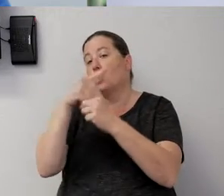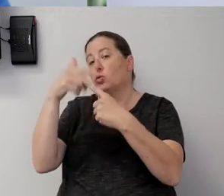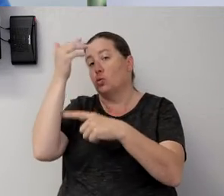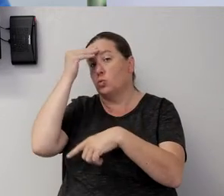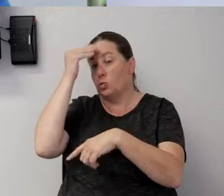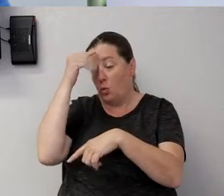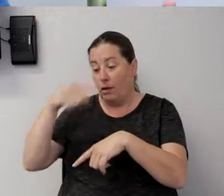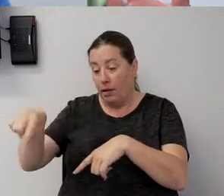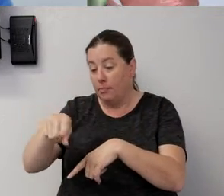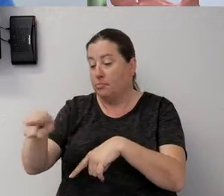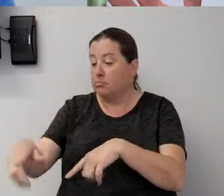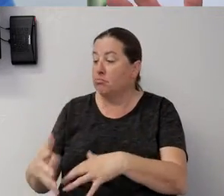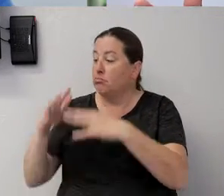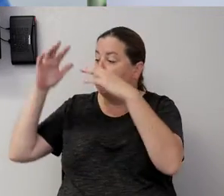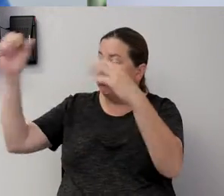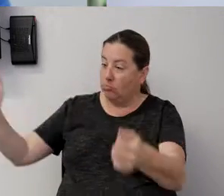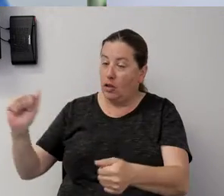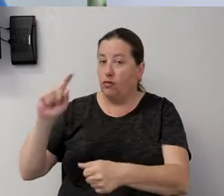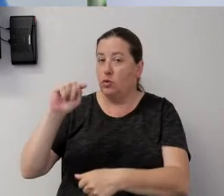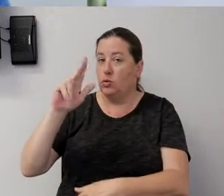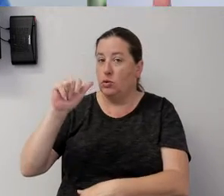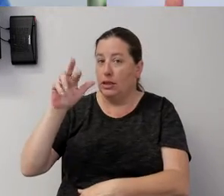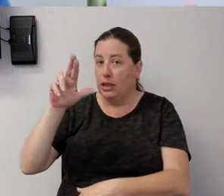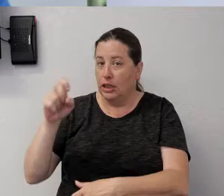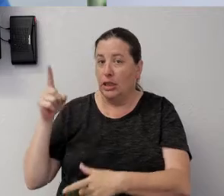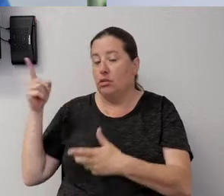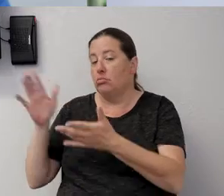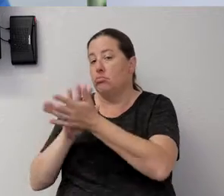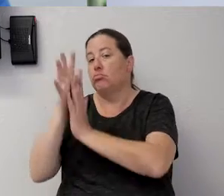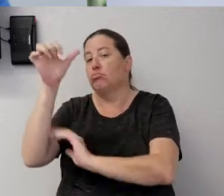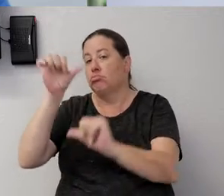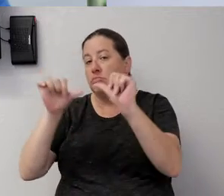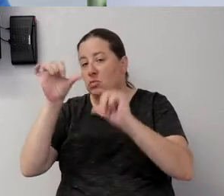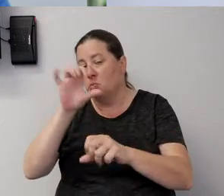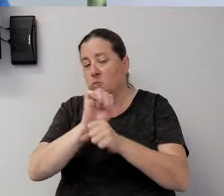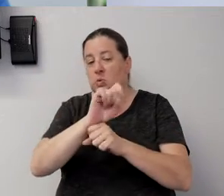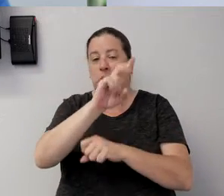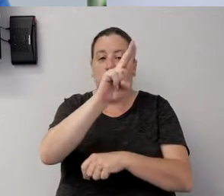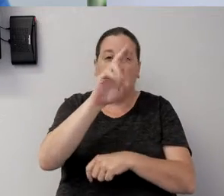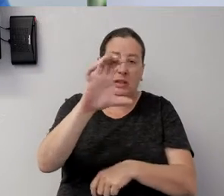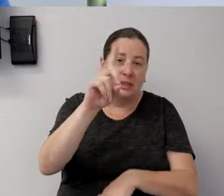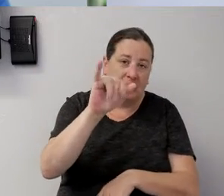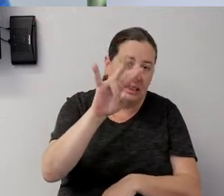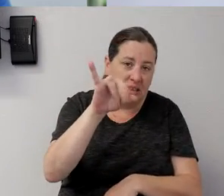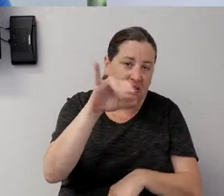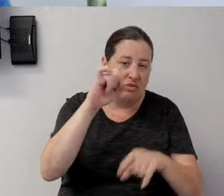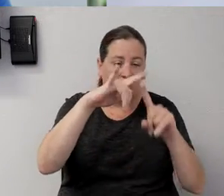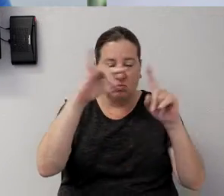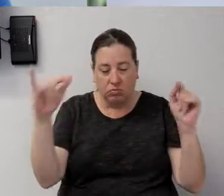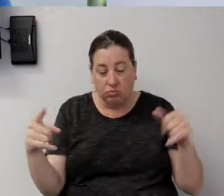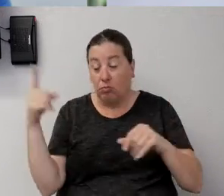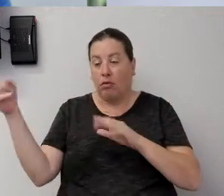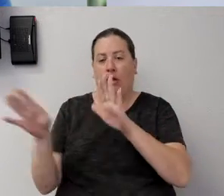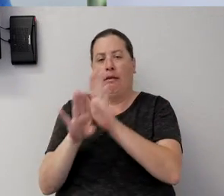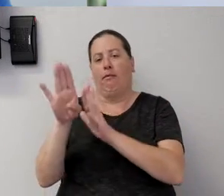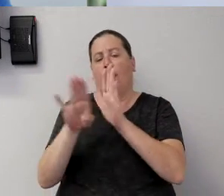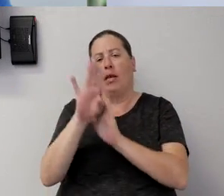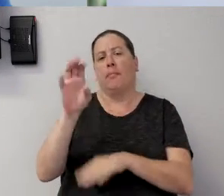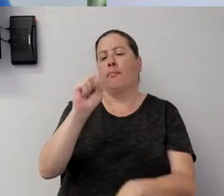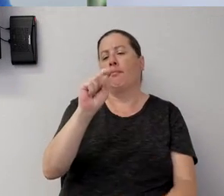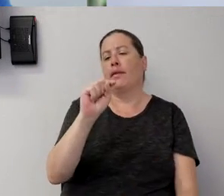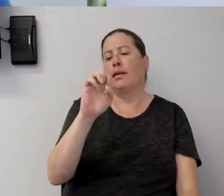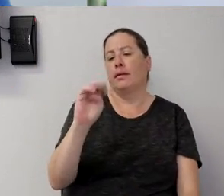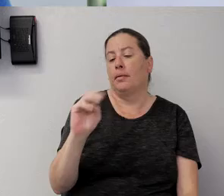left Tulare, went on to become scientists, worked at UC Davis and other places, and they developed a stem cell therapy